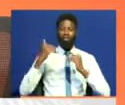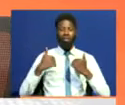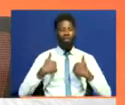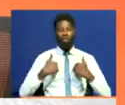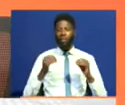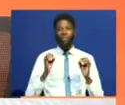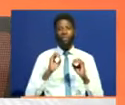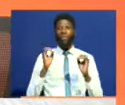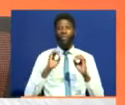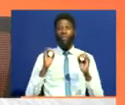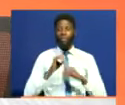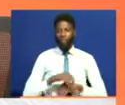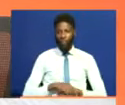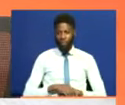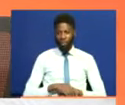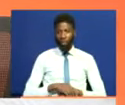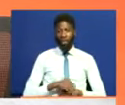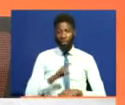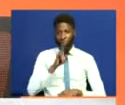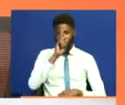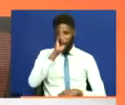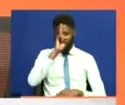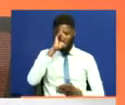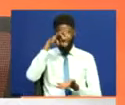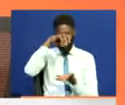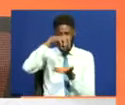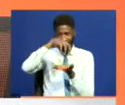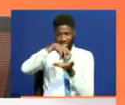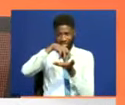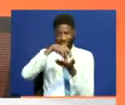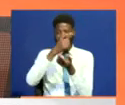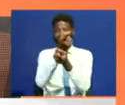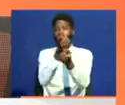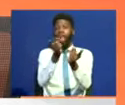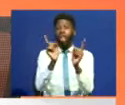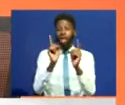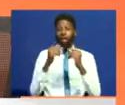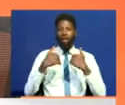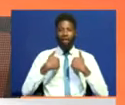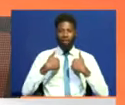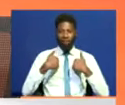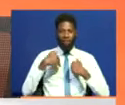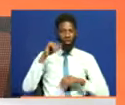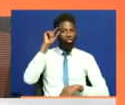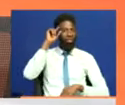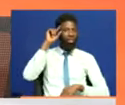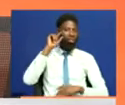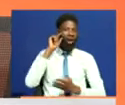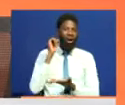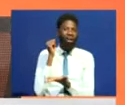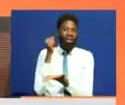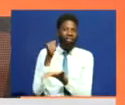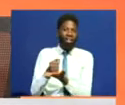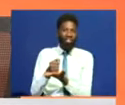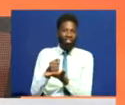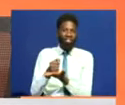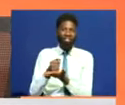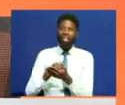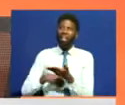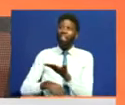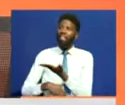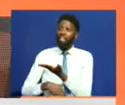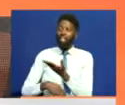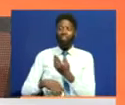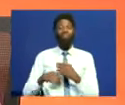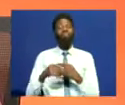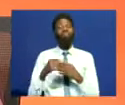we have the gender desk, yeah, that are in place, and what has been happening has